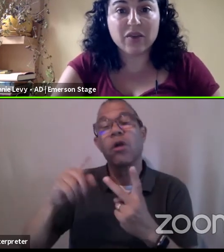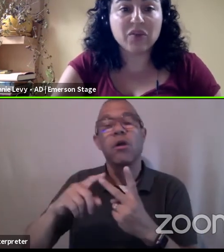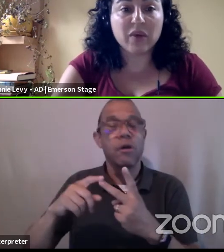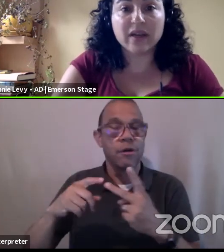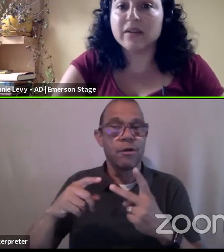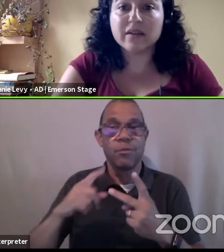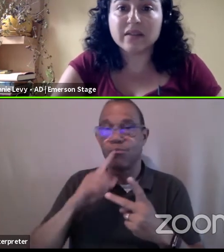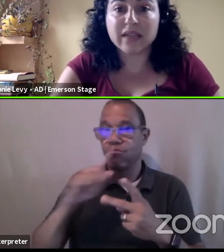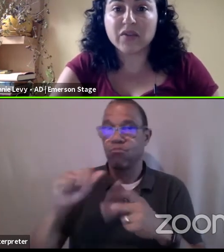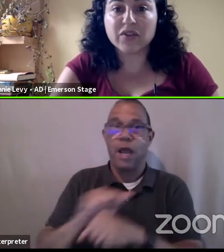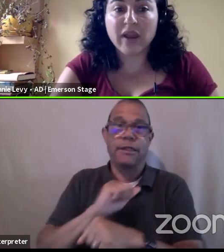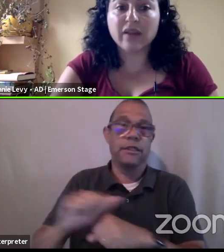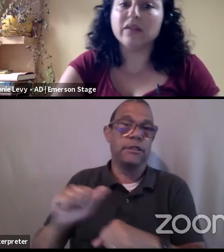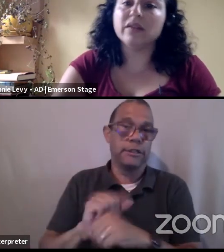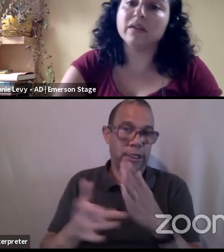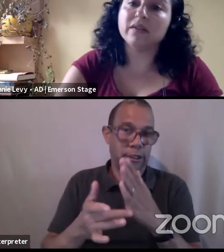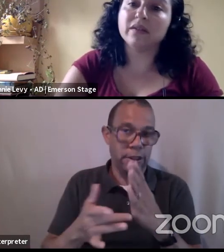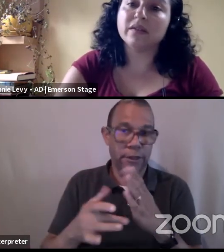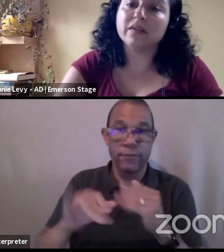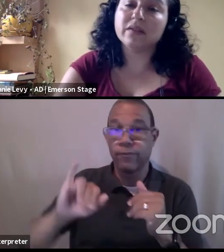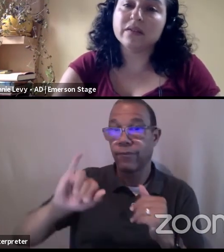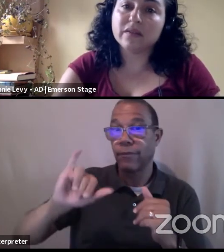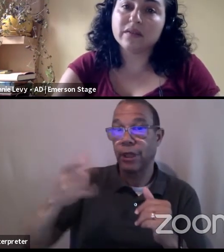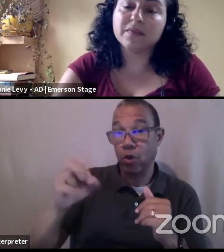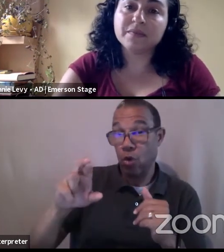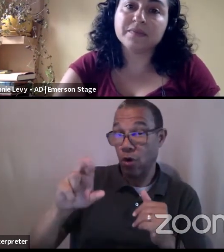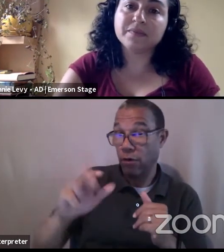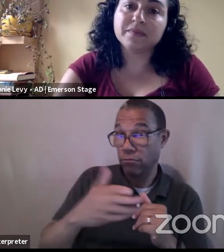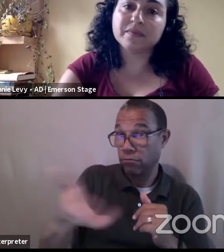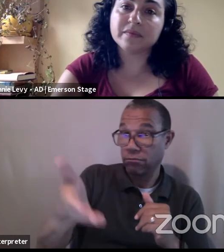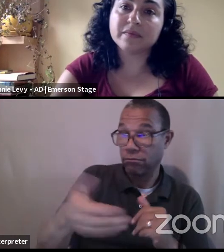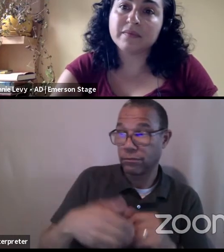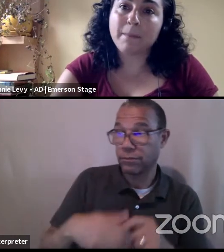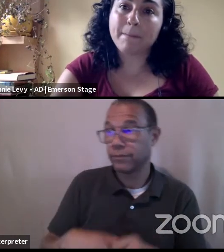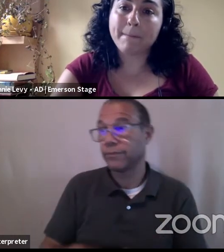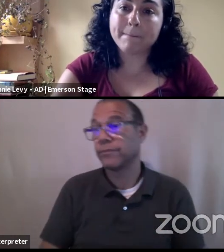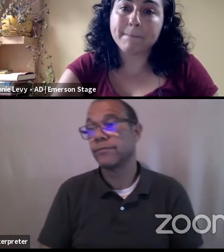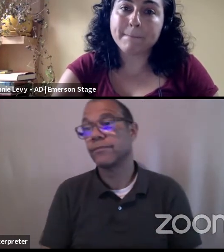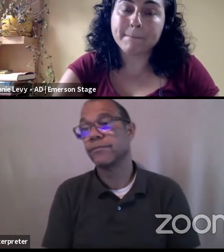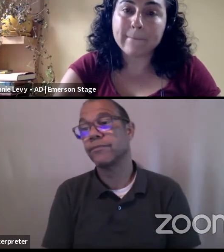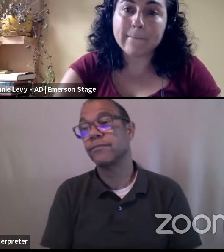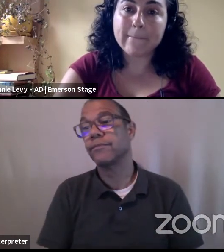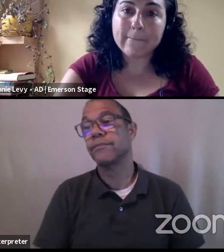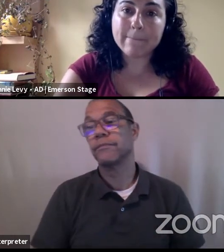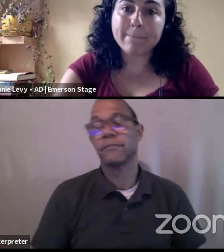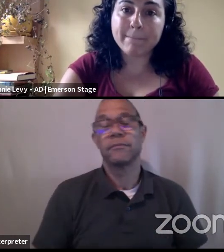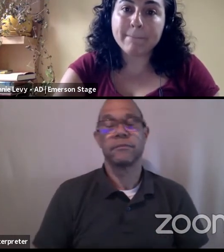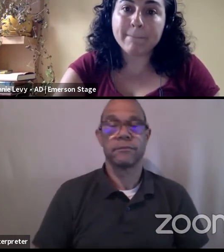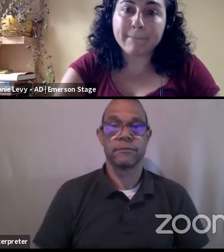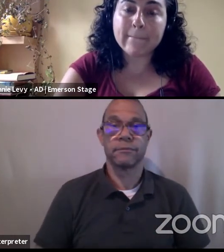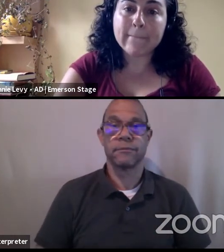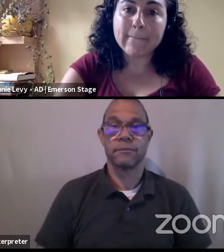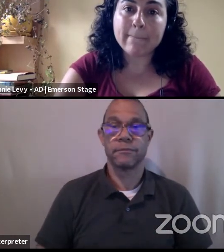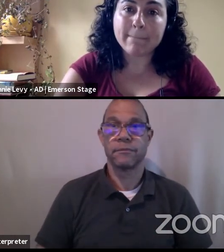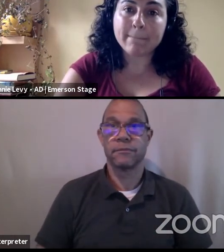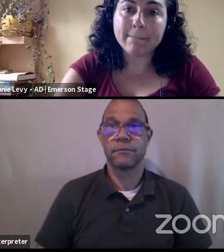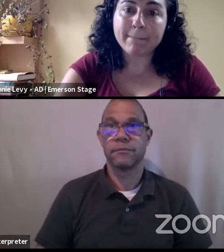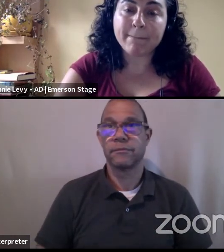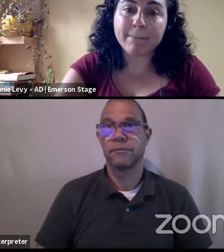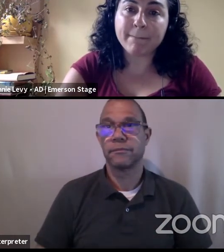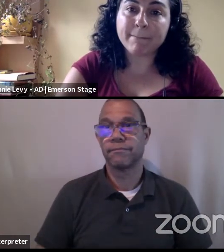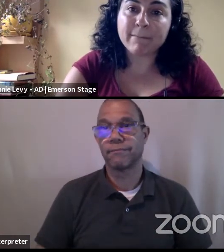Igor, do you want to take the first crack? Sure. Sure. Uh, I think, I think, uh, the main thing, the main approach,